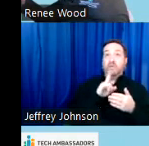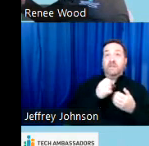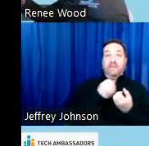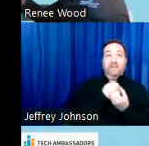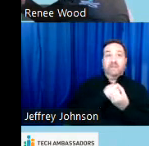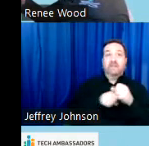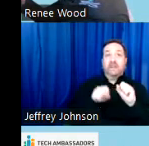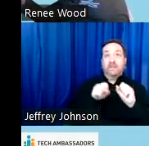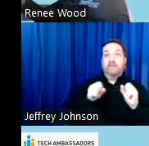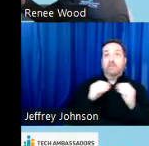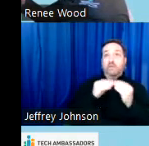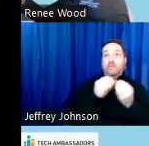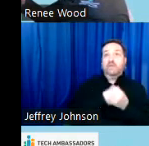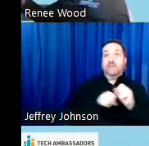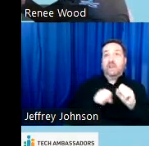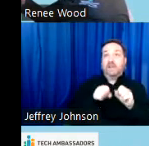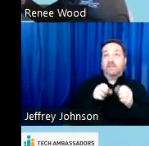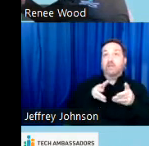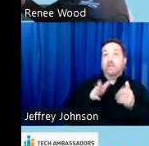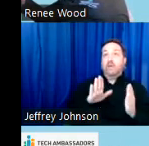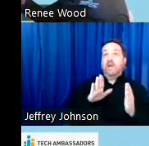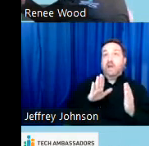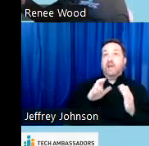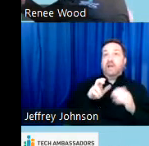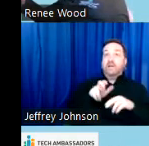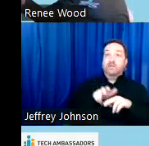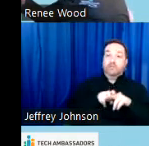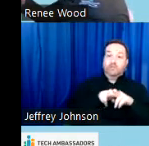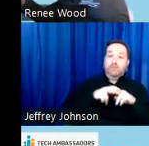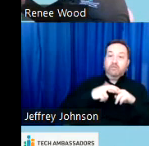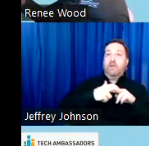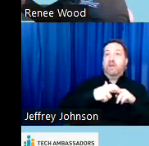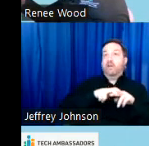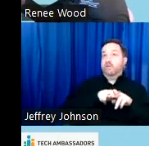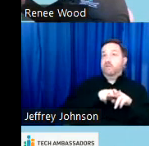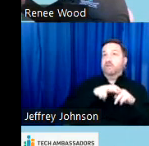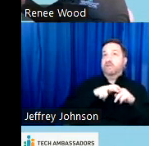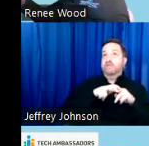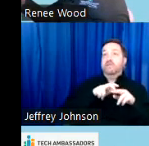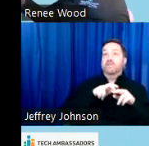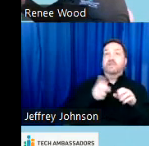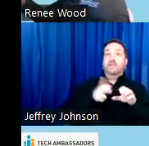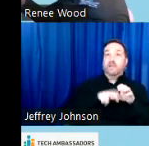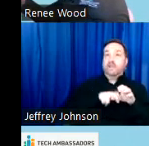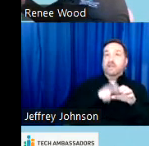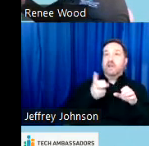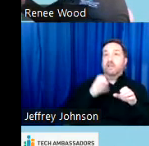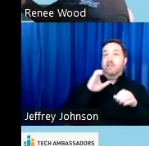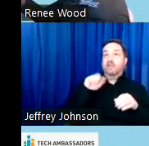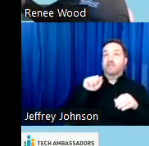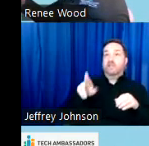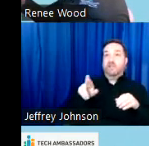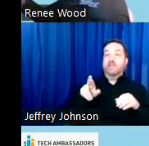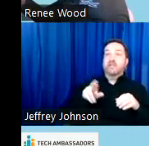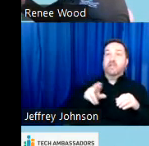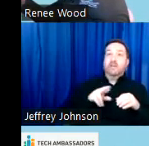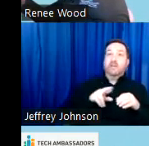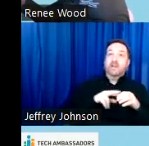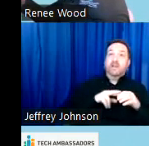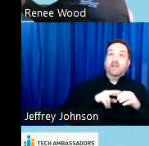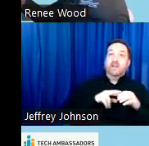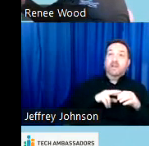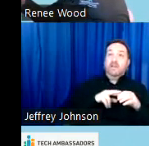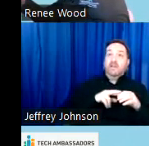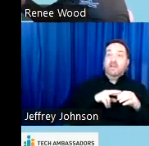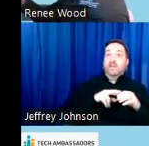way to turn on and share. However, I was also